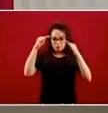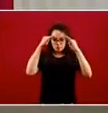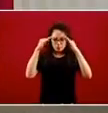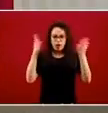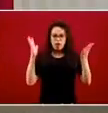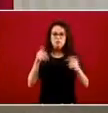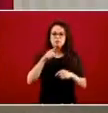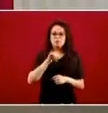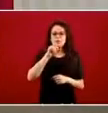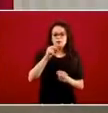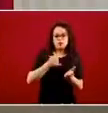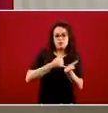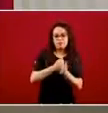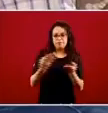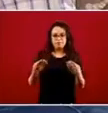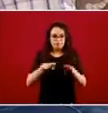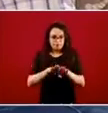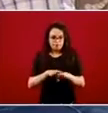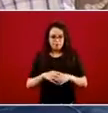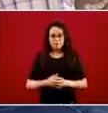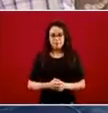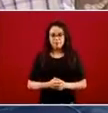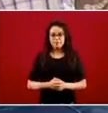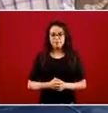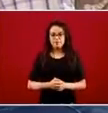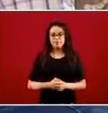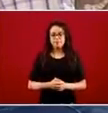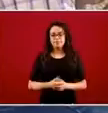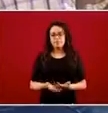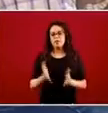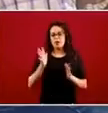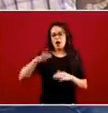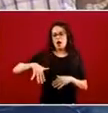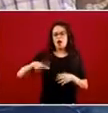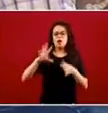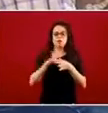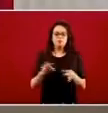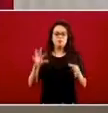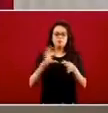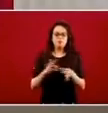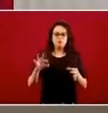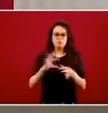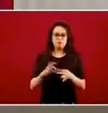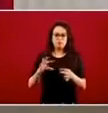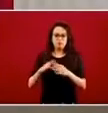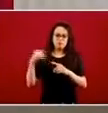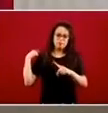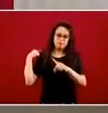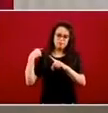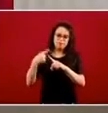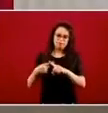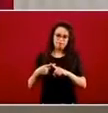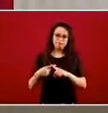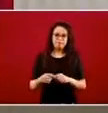have implemented different actions that seem fitting so far. We had